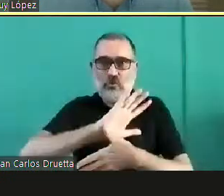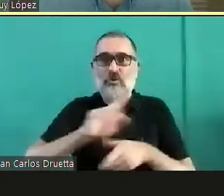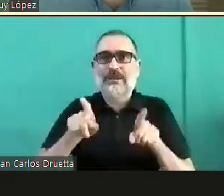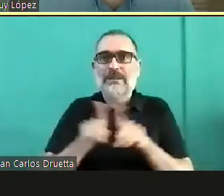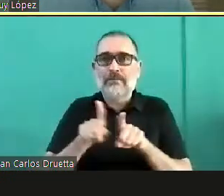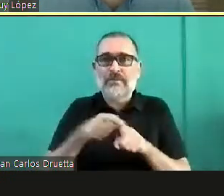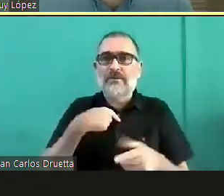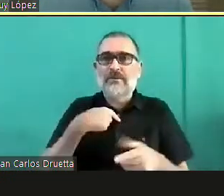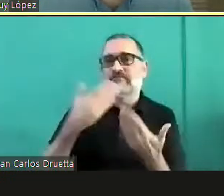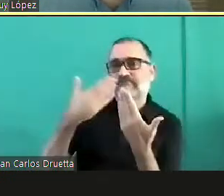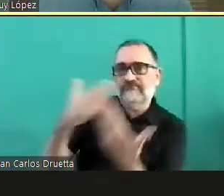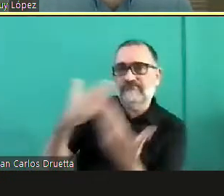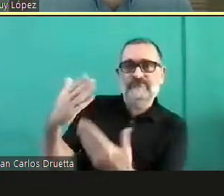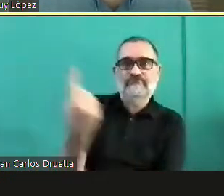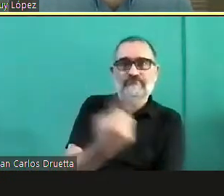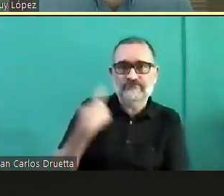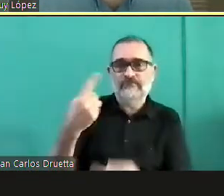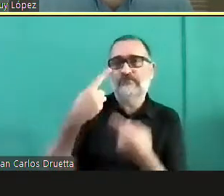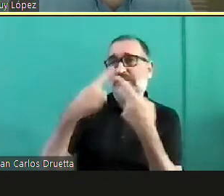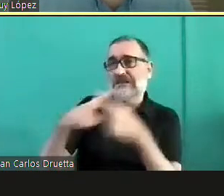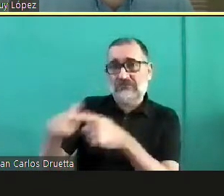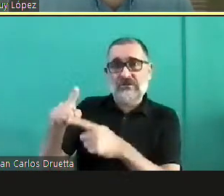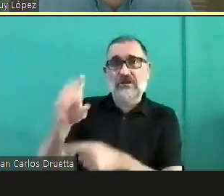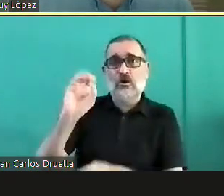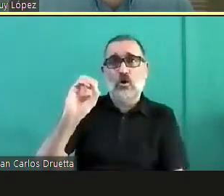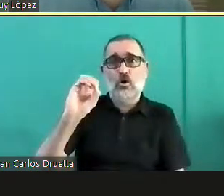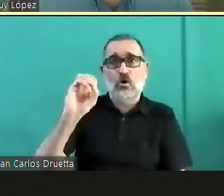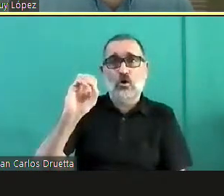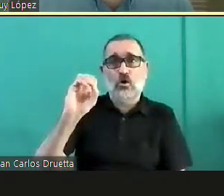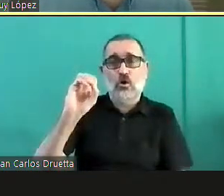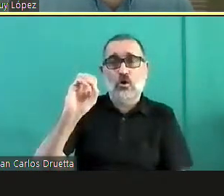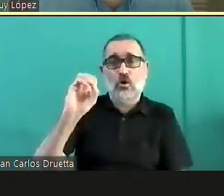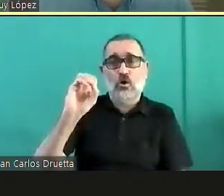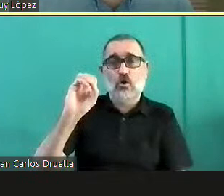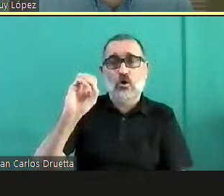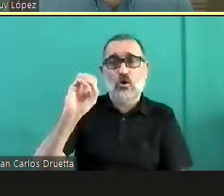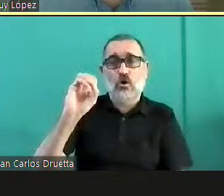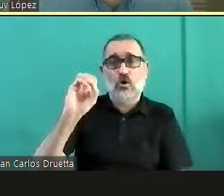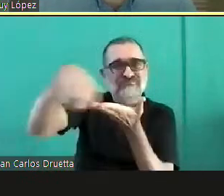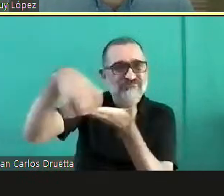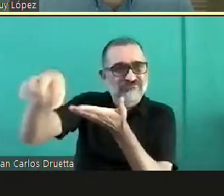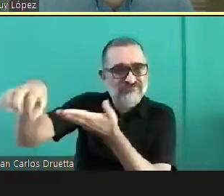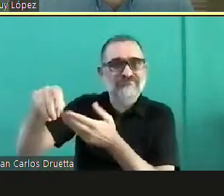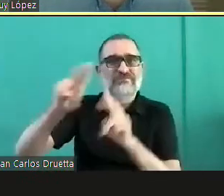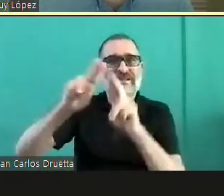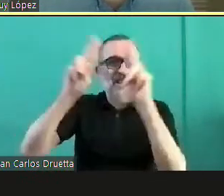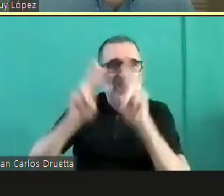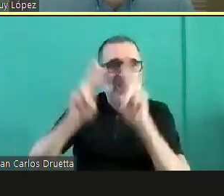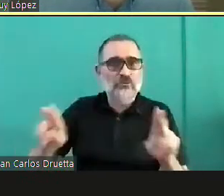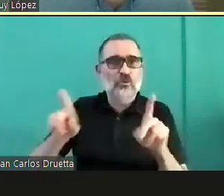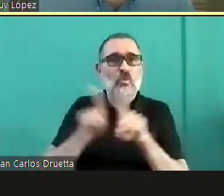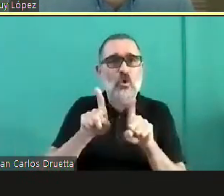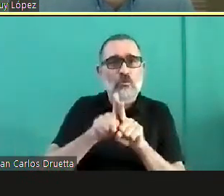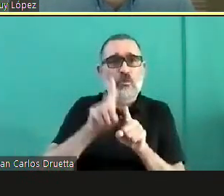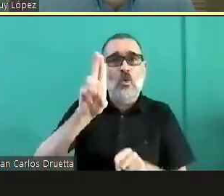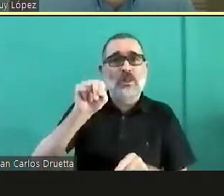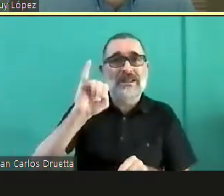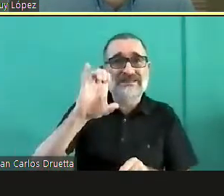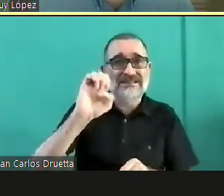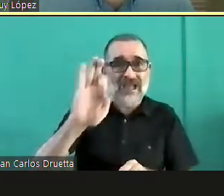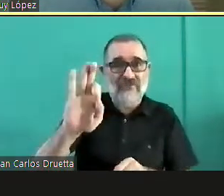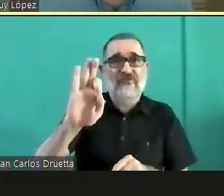to be held in September. Within the context of that summit, we've included many sectors in these fora, in